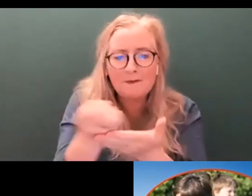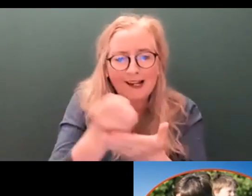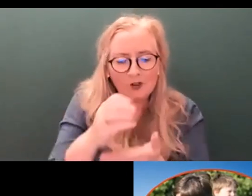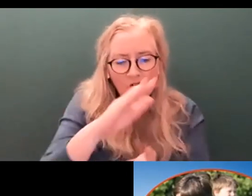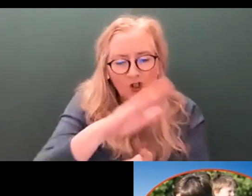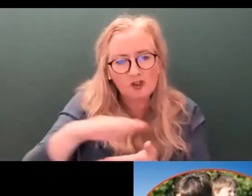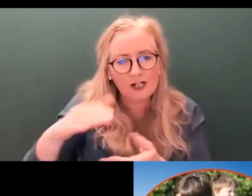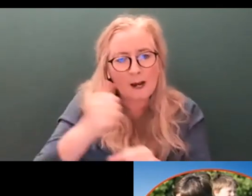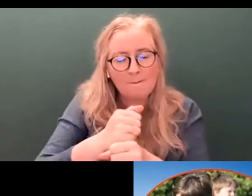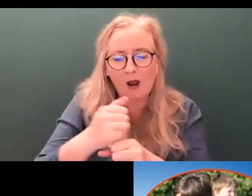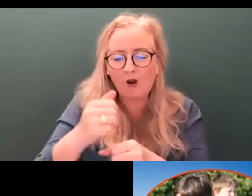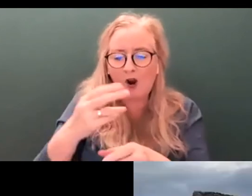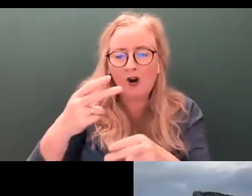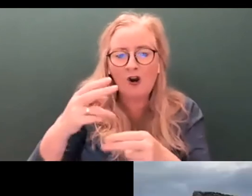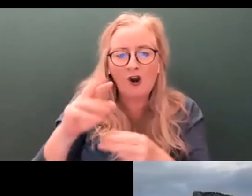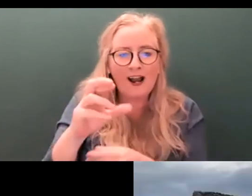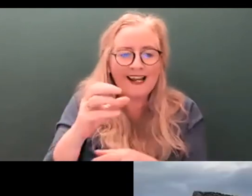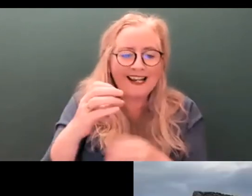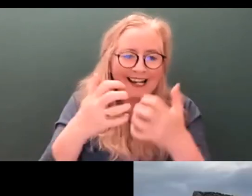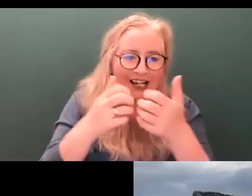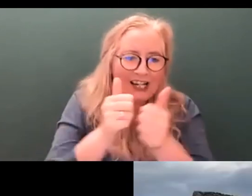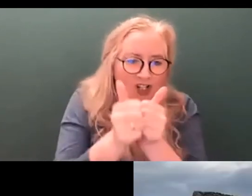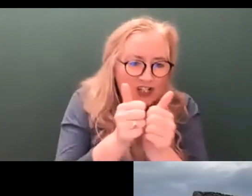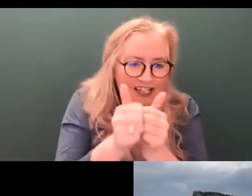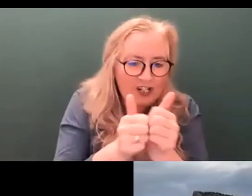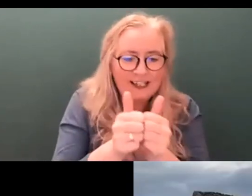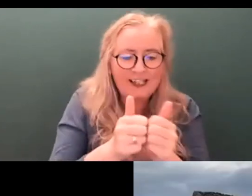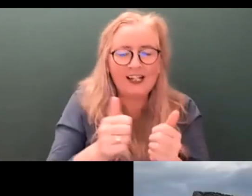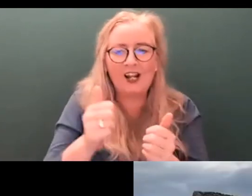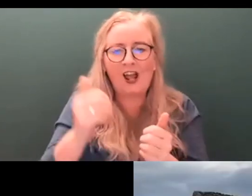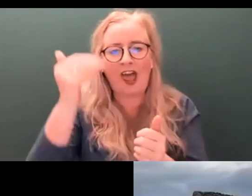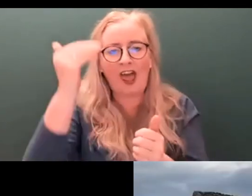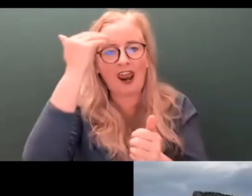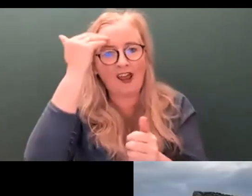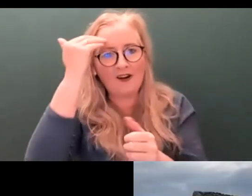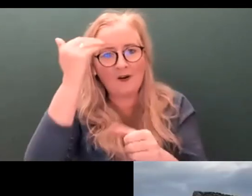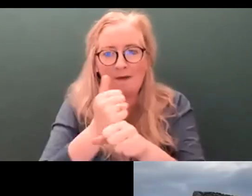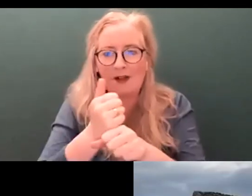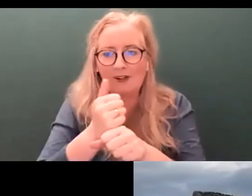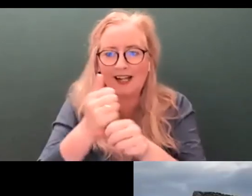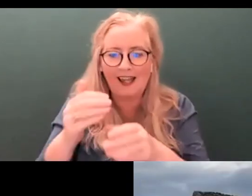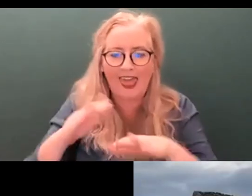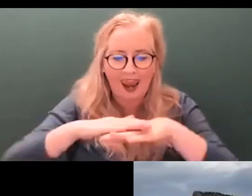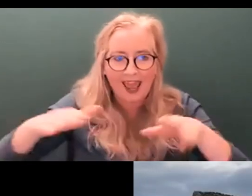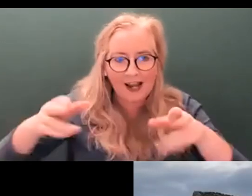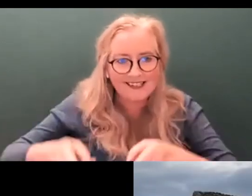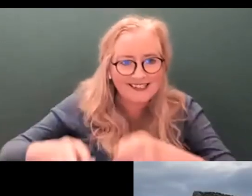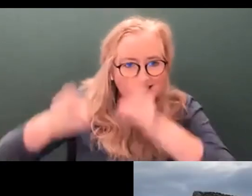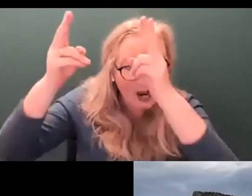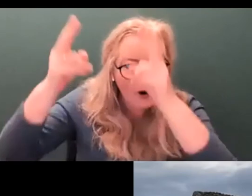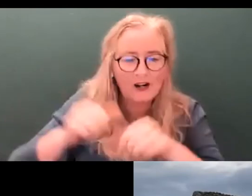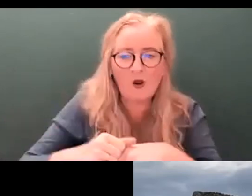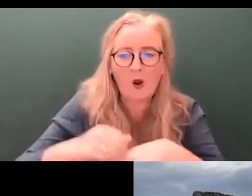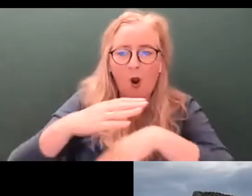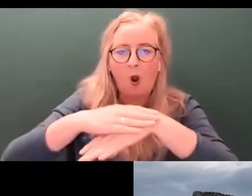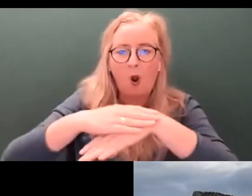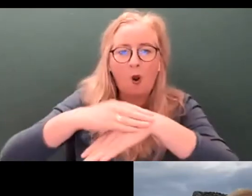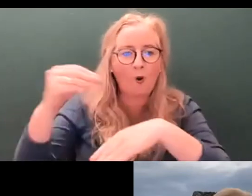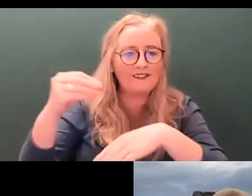Roman engineering or understanding about round towers or the ancient recipes written with a quill,